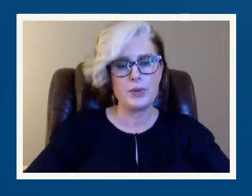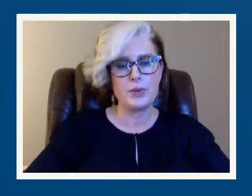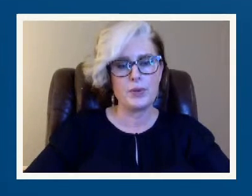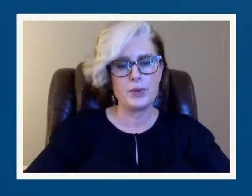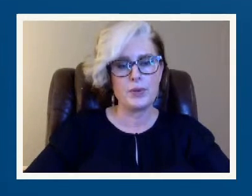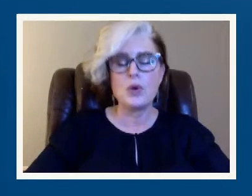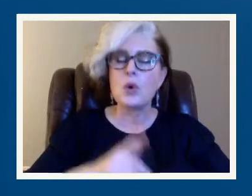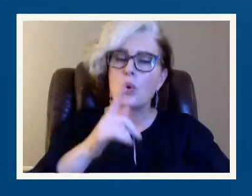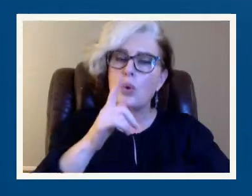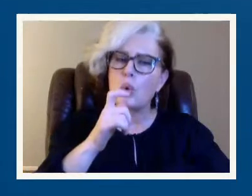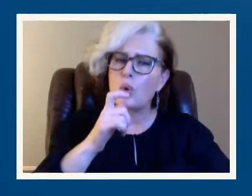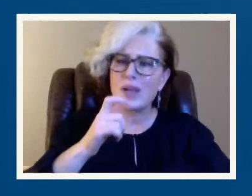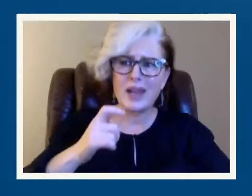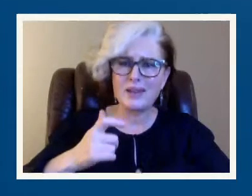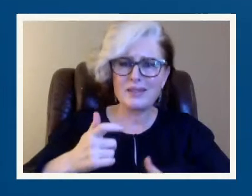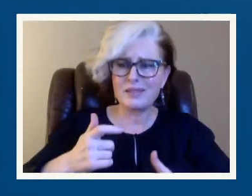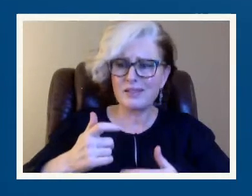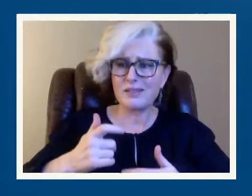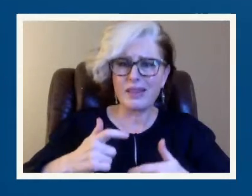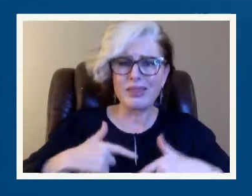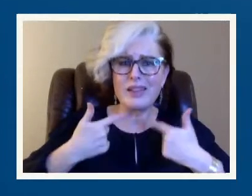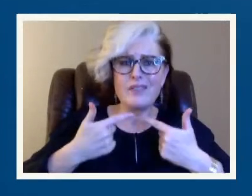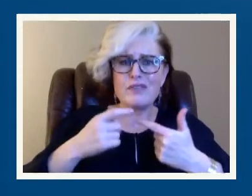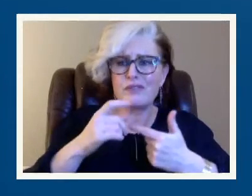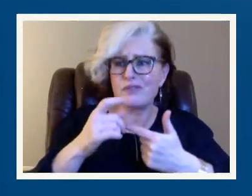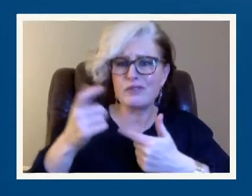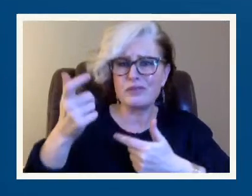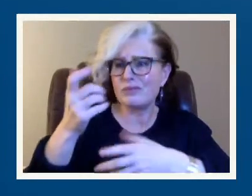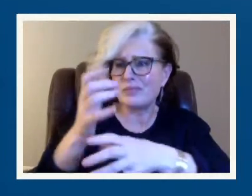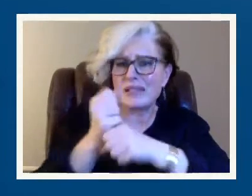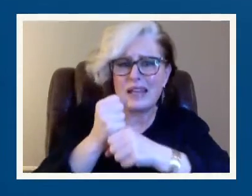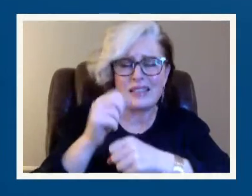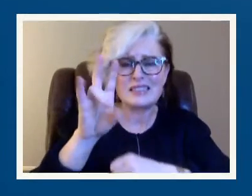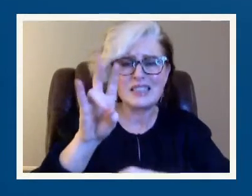Who can live off $7.25 an hour?